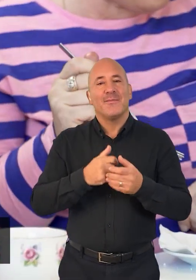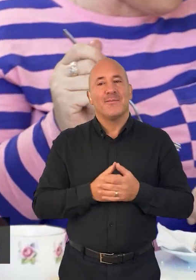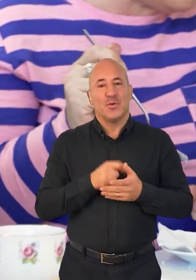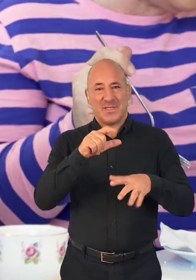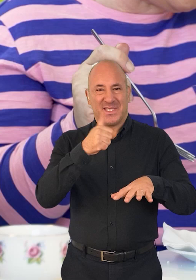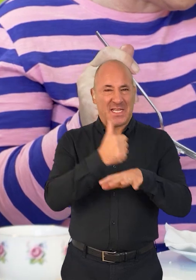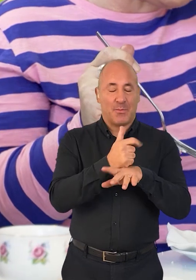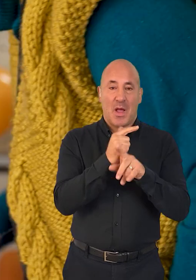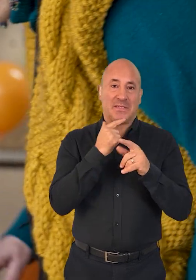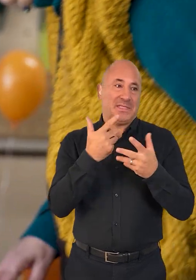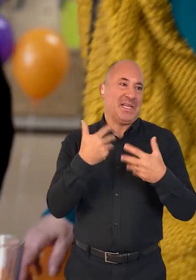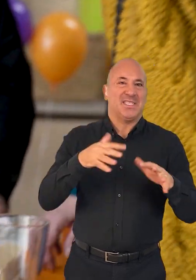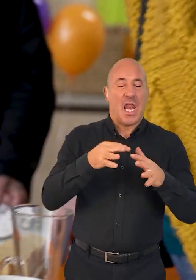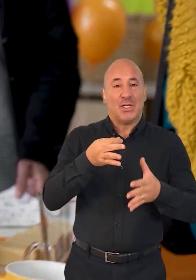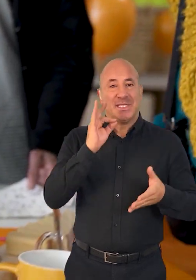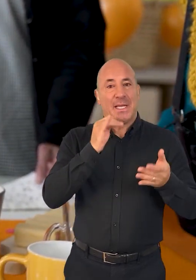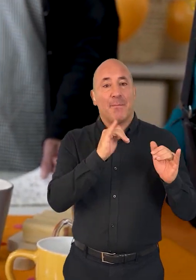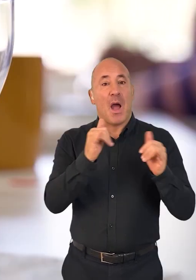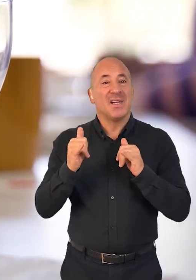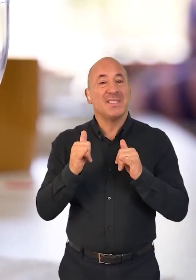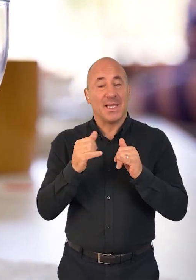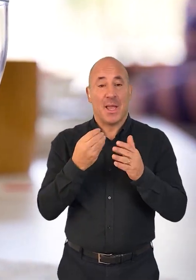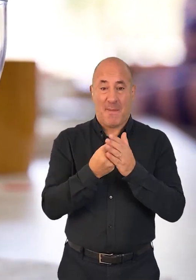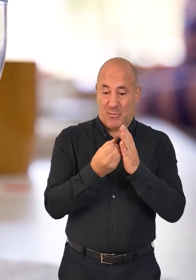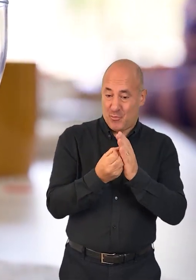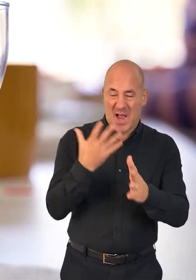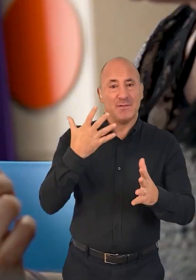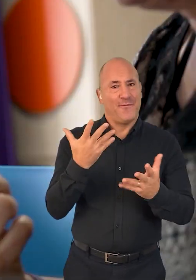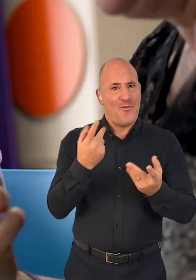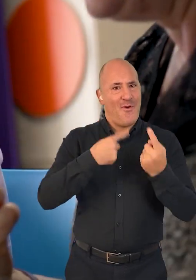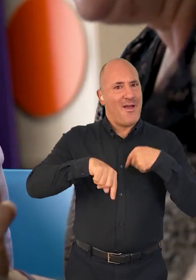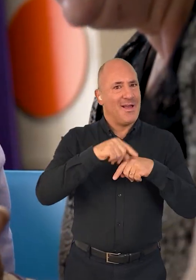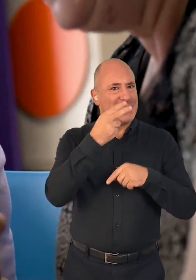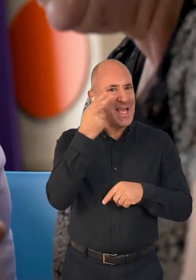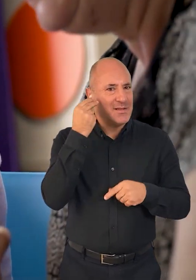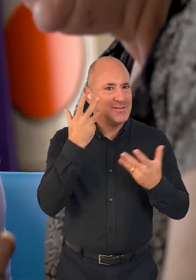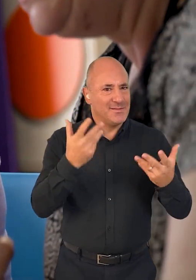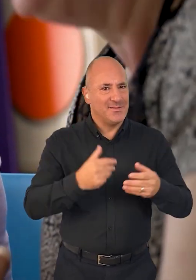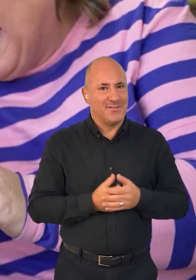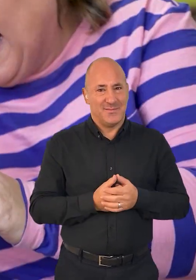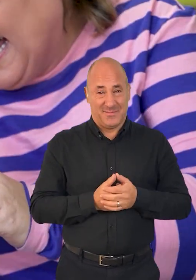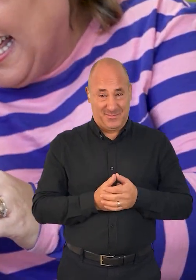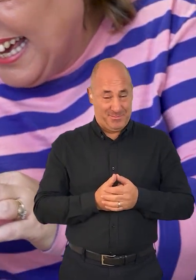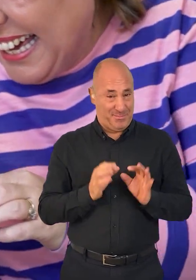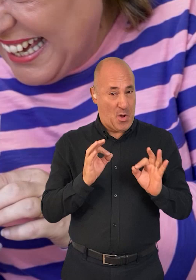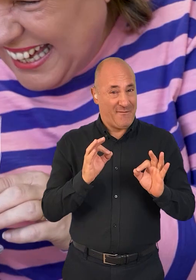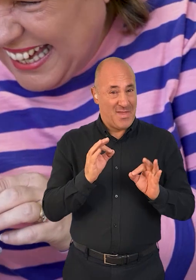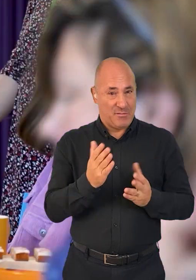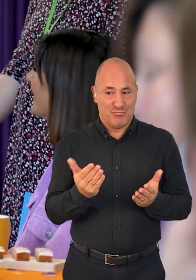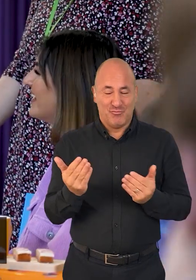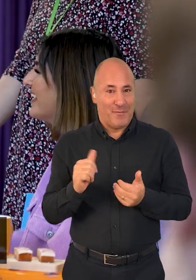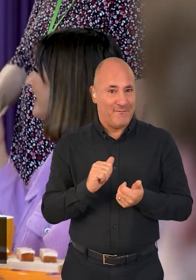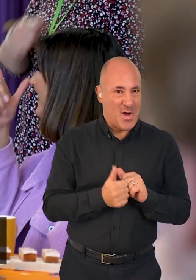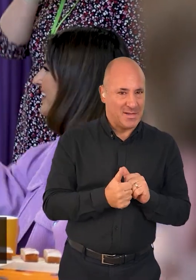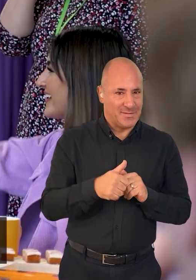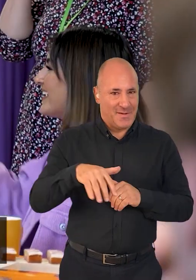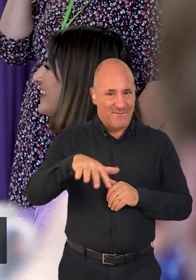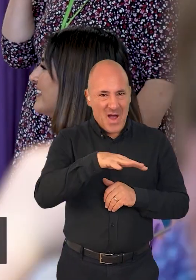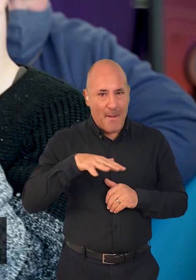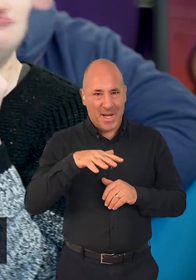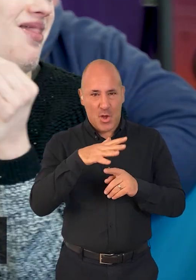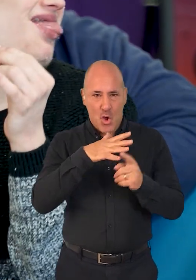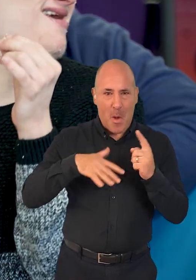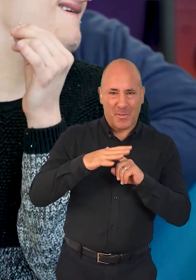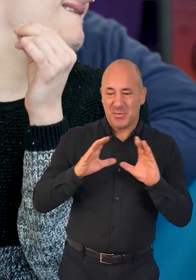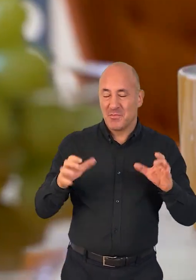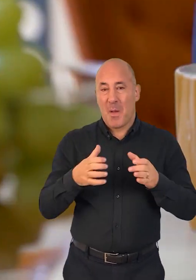laughter. Host a sensational tea party and raise money for an amazing cause. What better excuse is there for gathering your